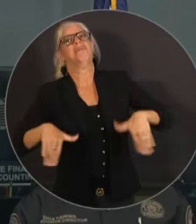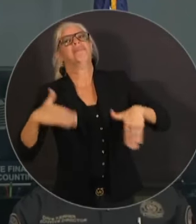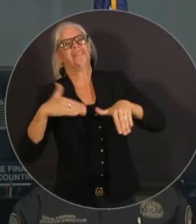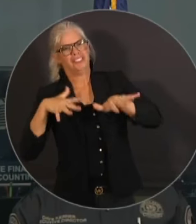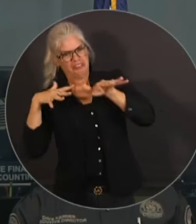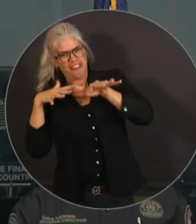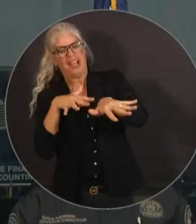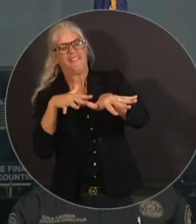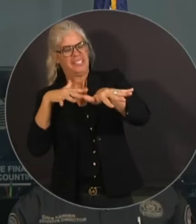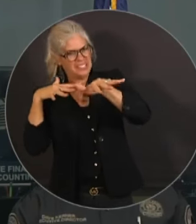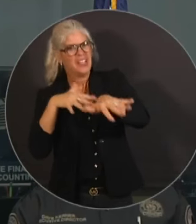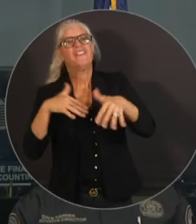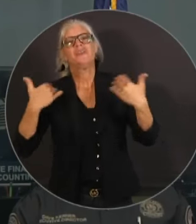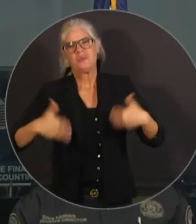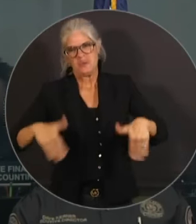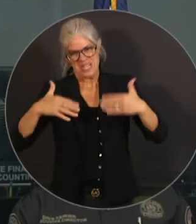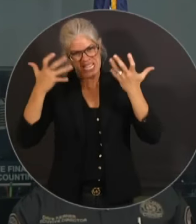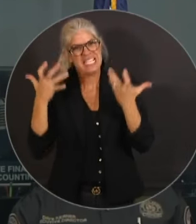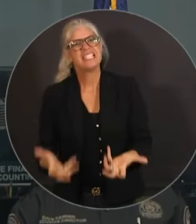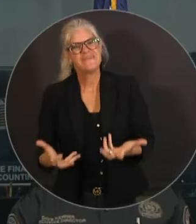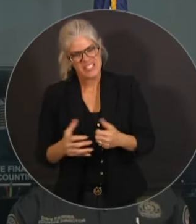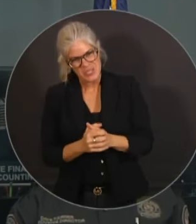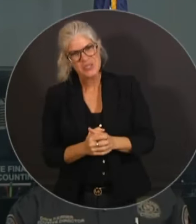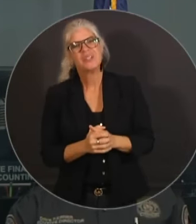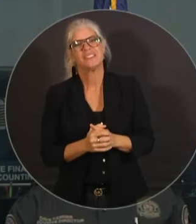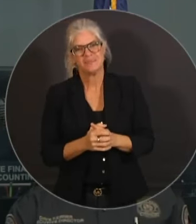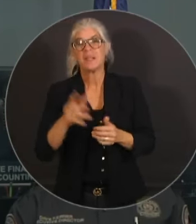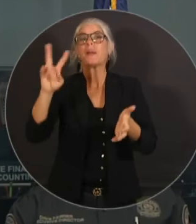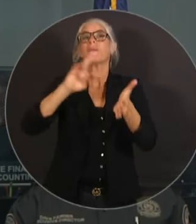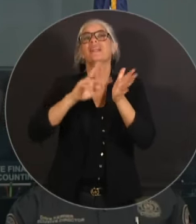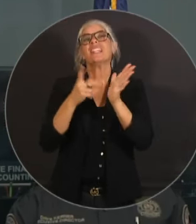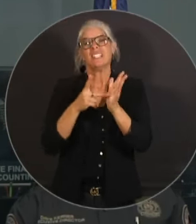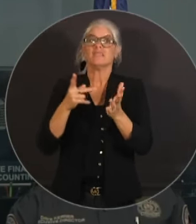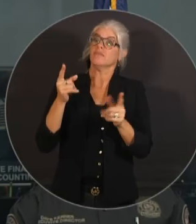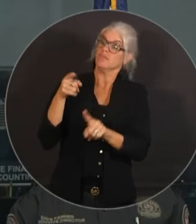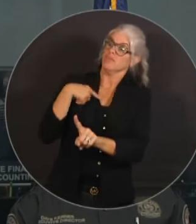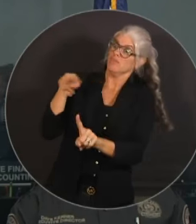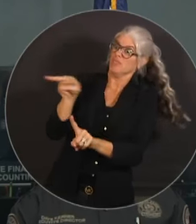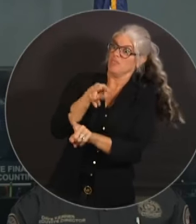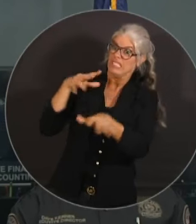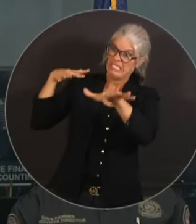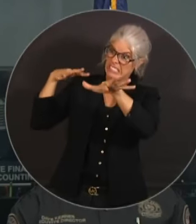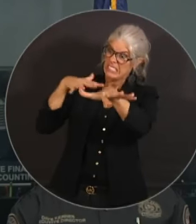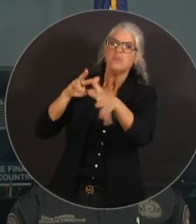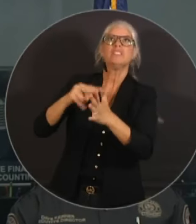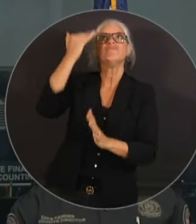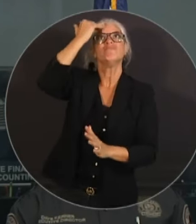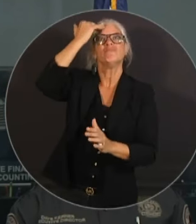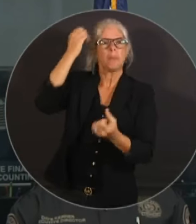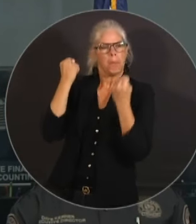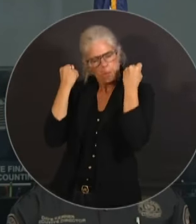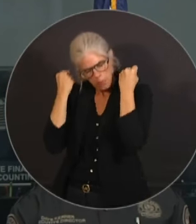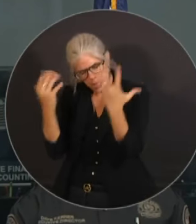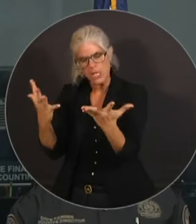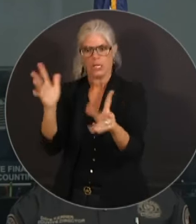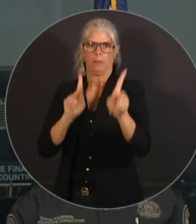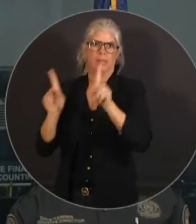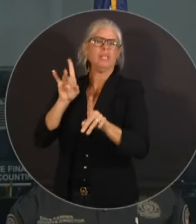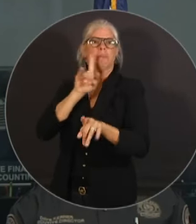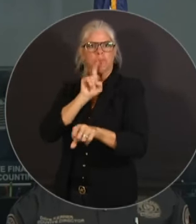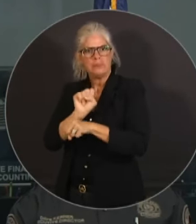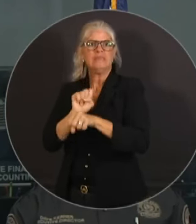heavy. Congestion was heavy. That means a lot of people are leaving. A lot of people are evacuating. That is a good thing. We did open the